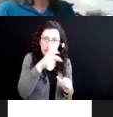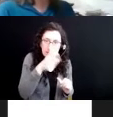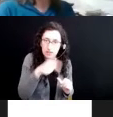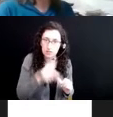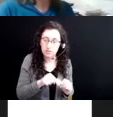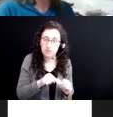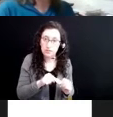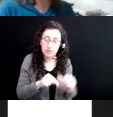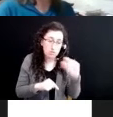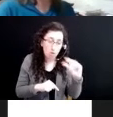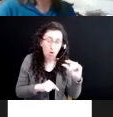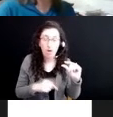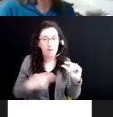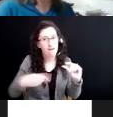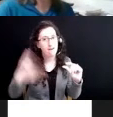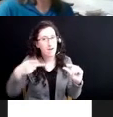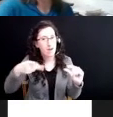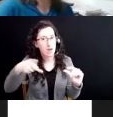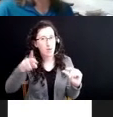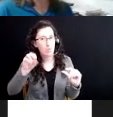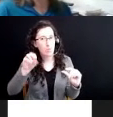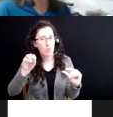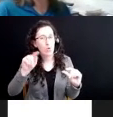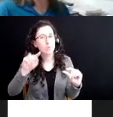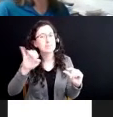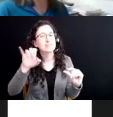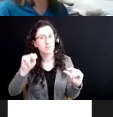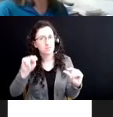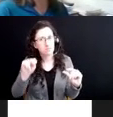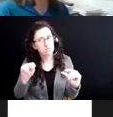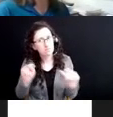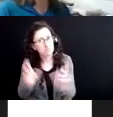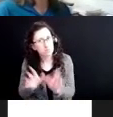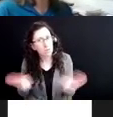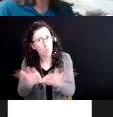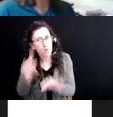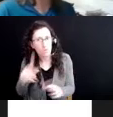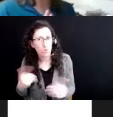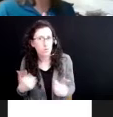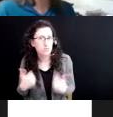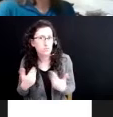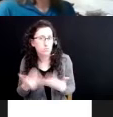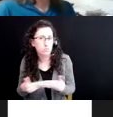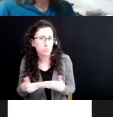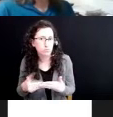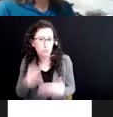high protein sources and important for those growing birds. And